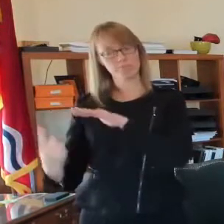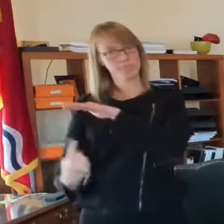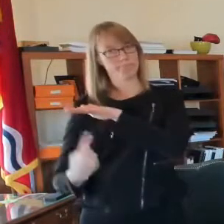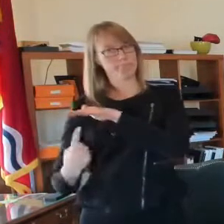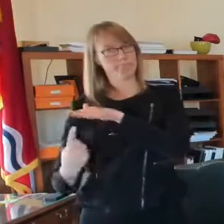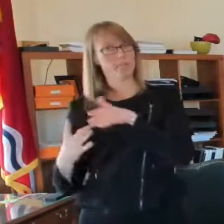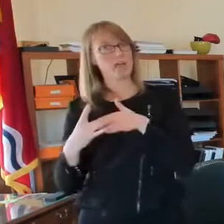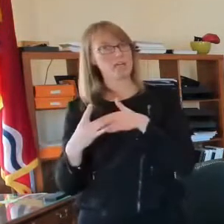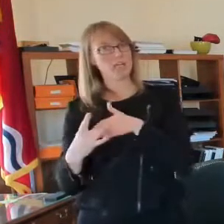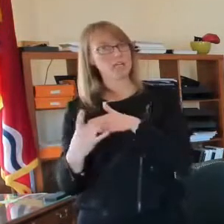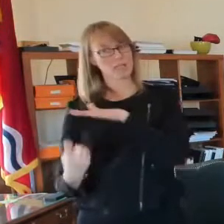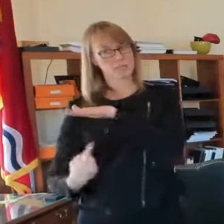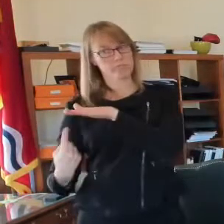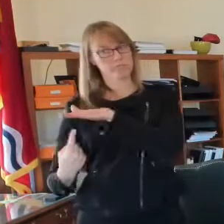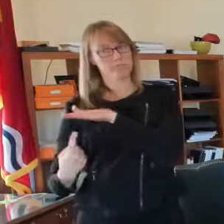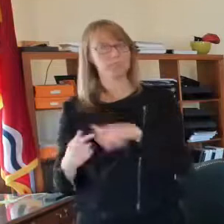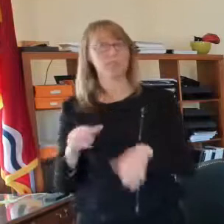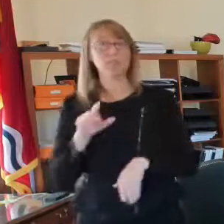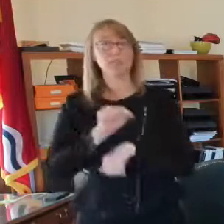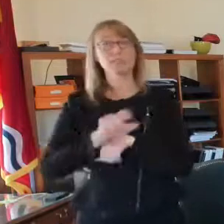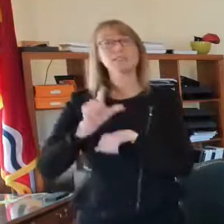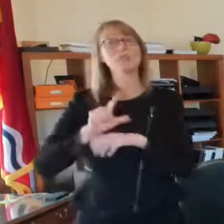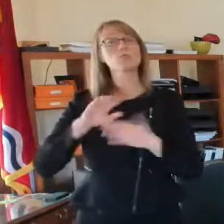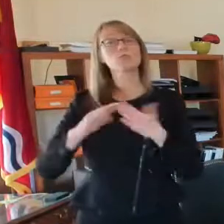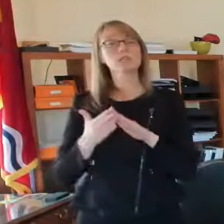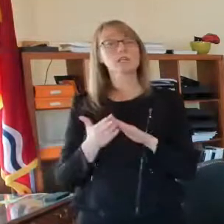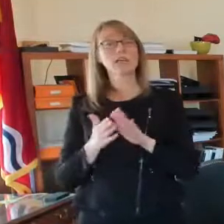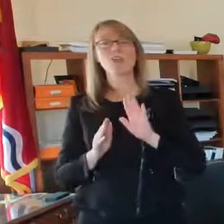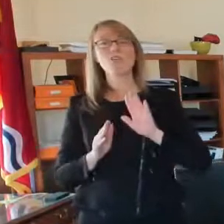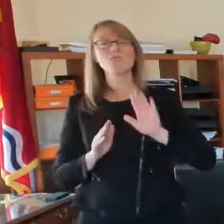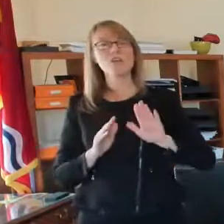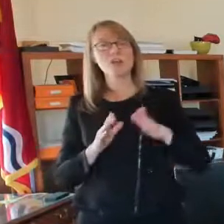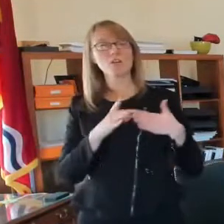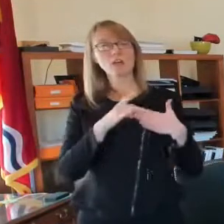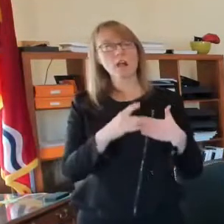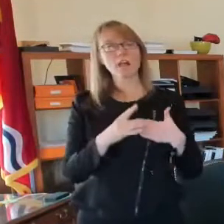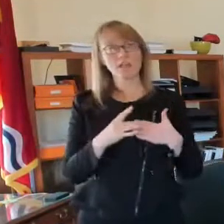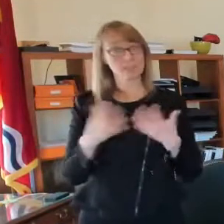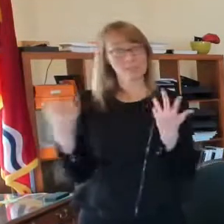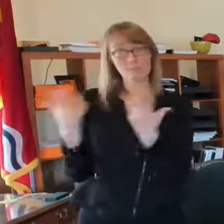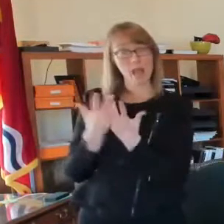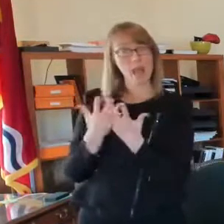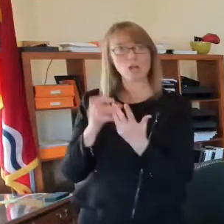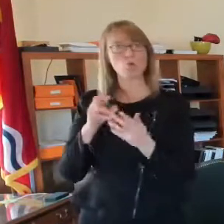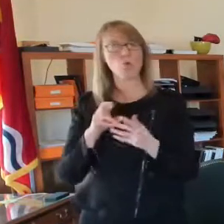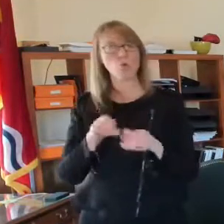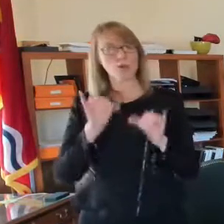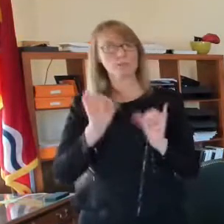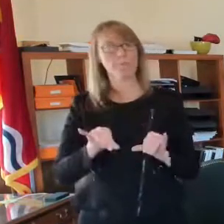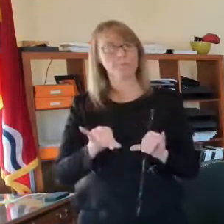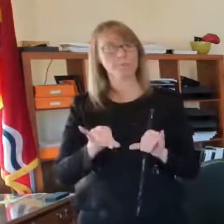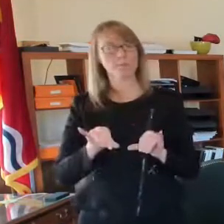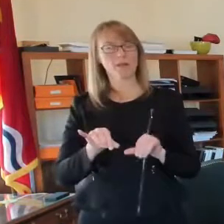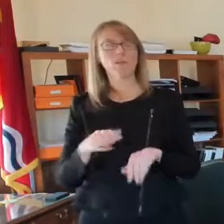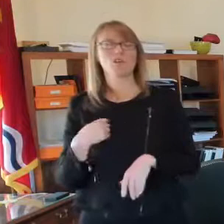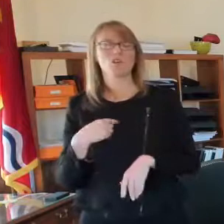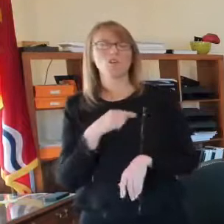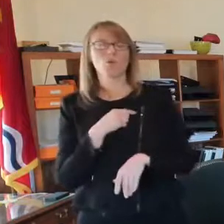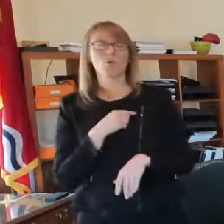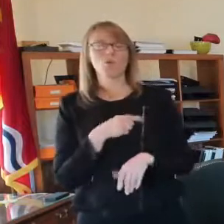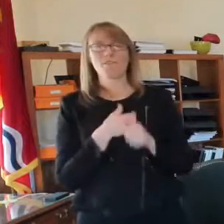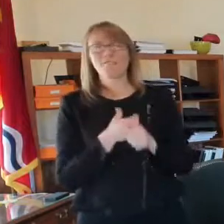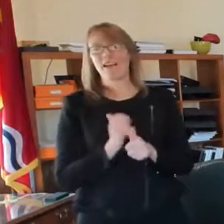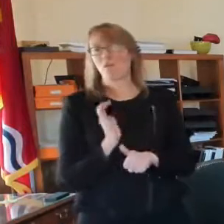Health decided to follow suit, or are they staying with their existing guidelines right now? Right now we're staying with the existing guidelines. Those came out